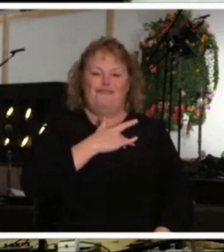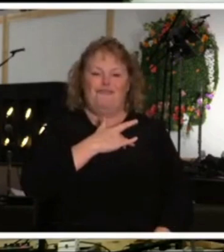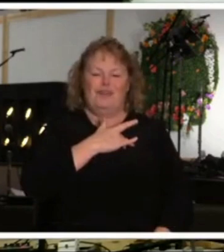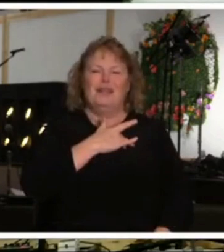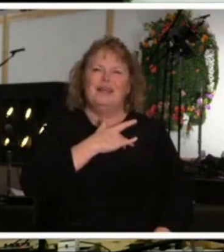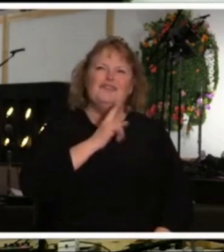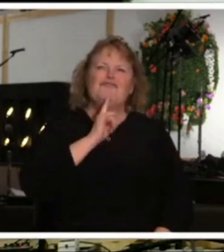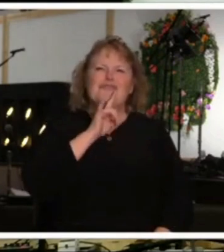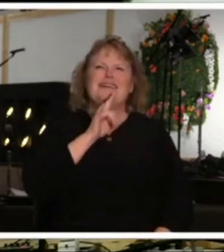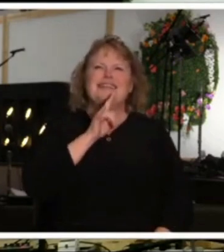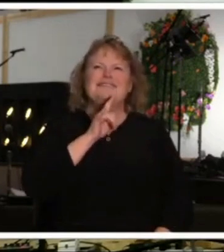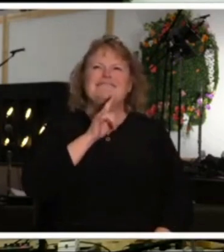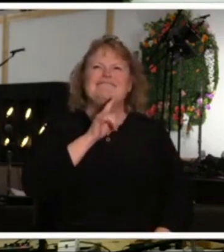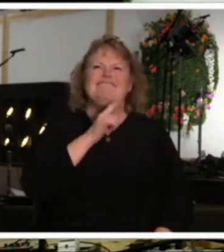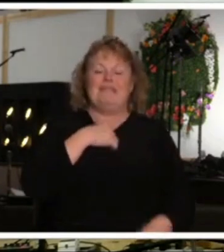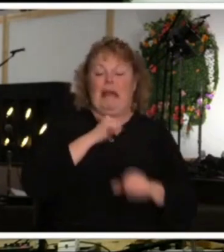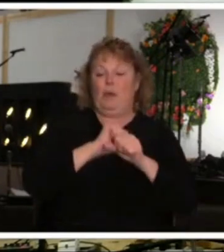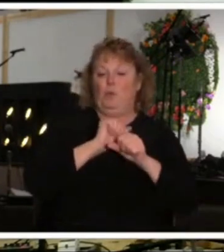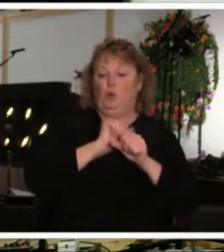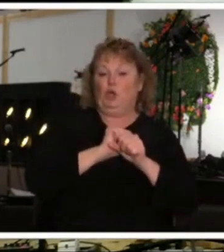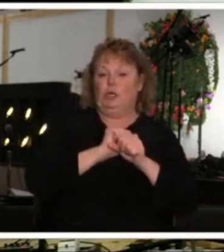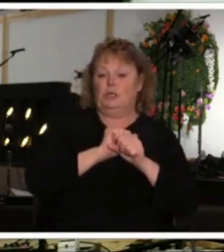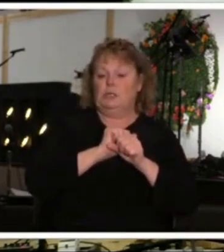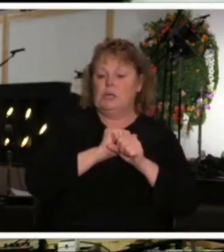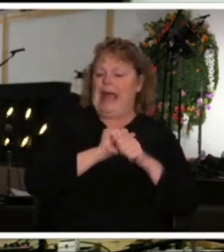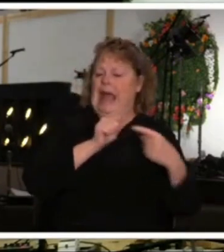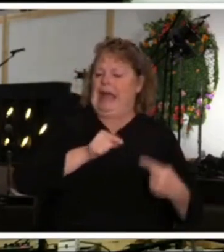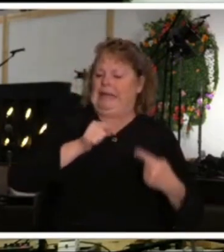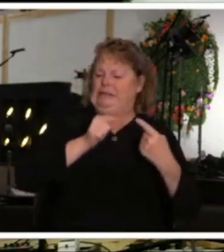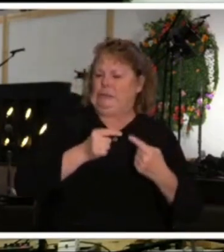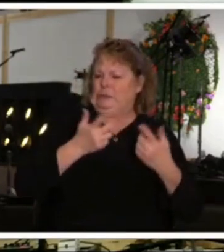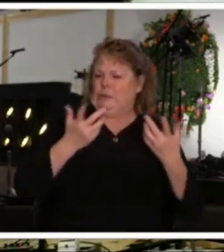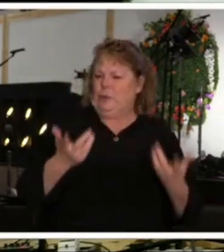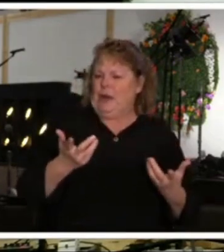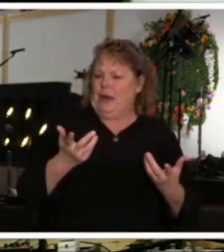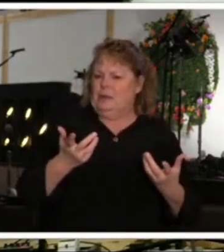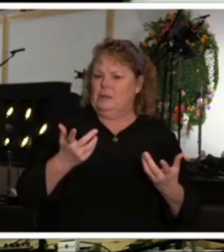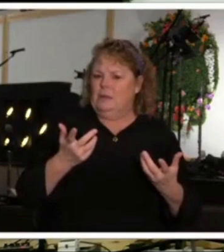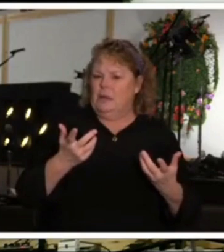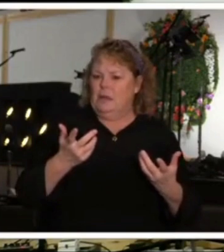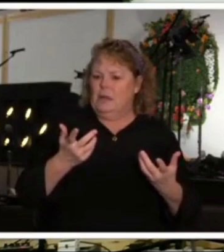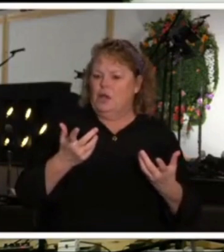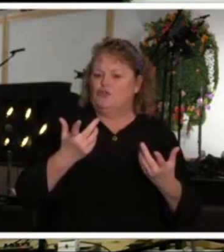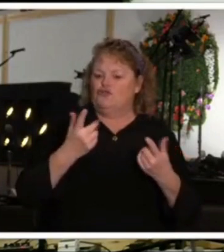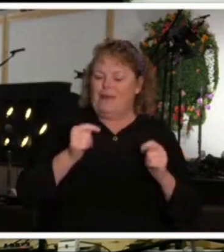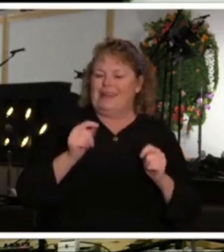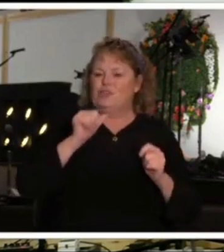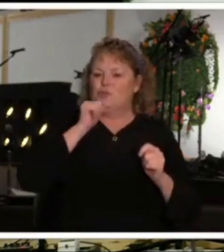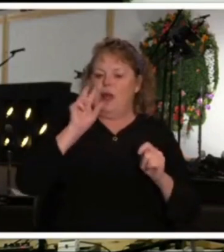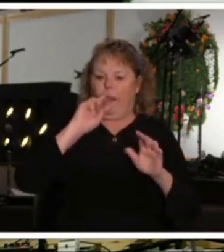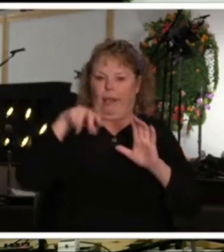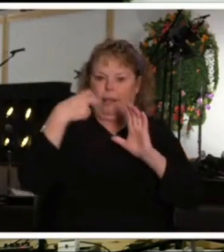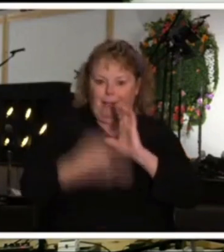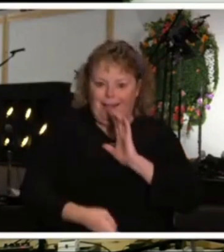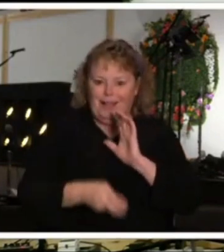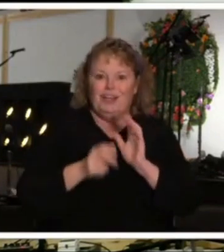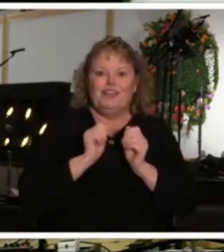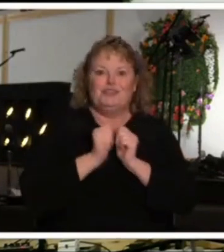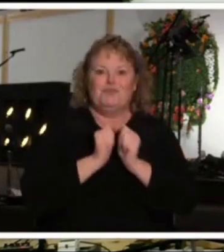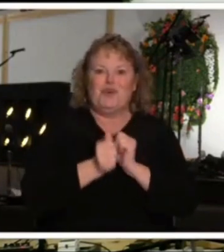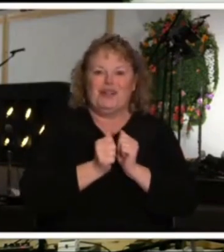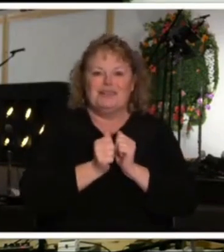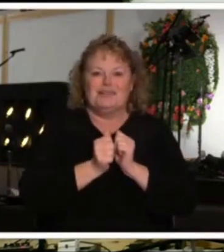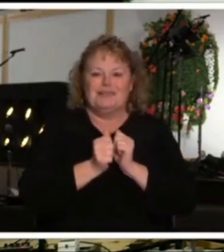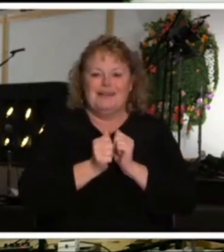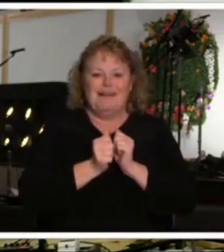with in my role when you're traveling is not getting caught up in the games. Like, because you're there and I'm supposed to